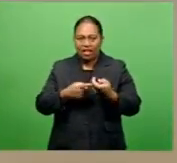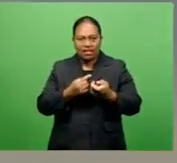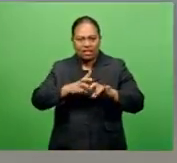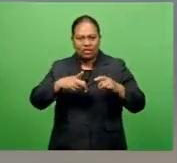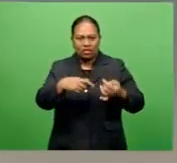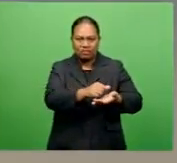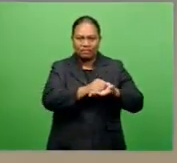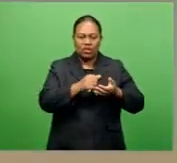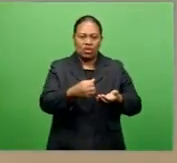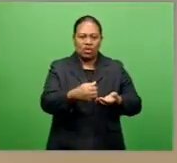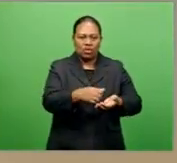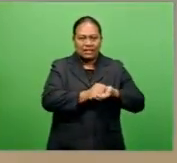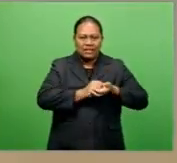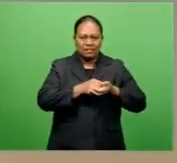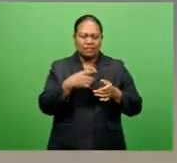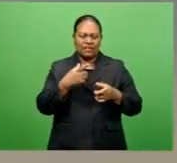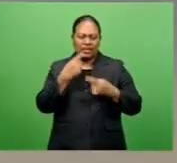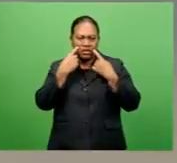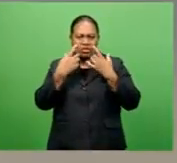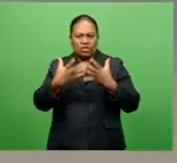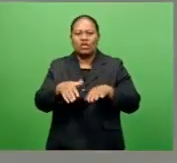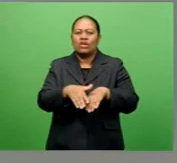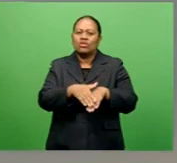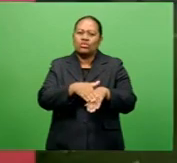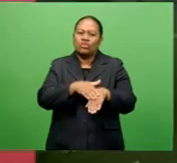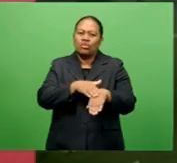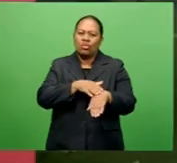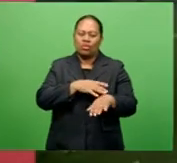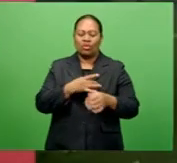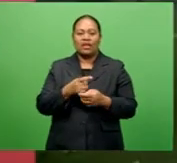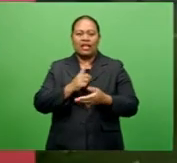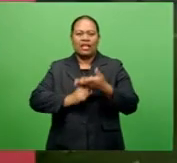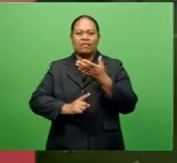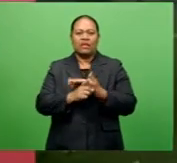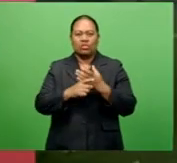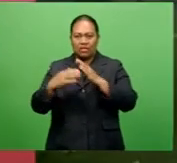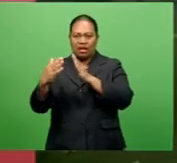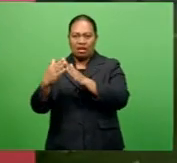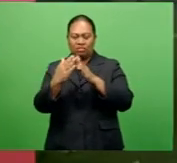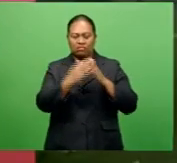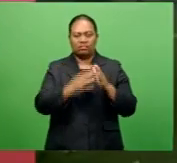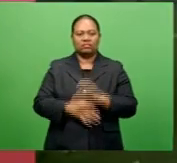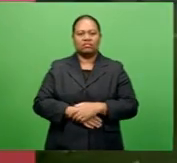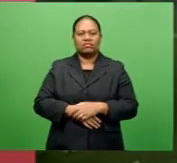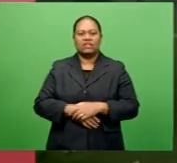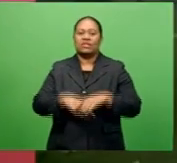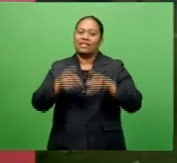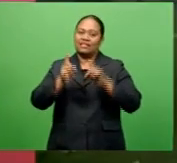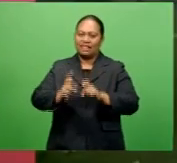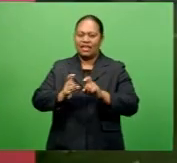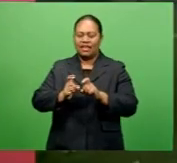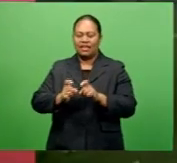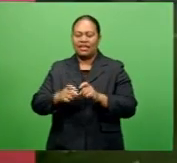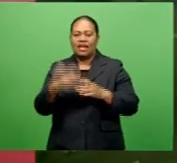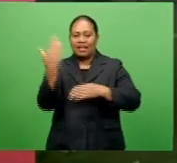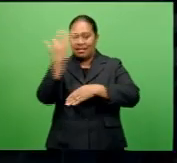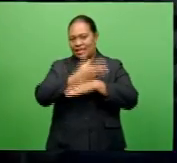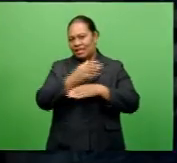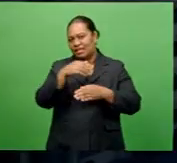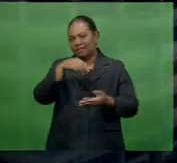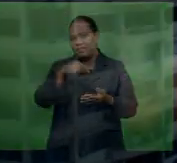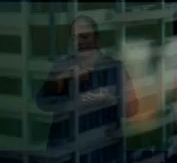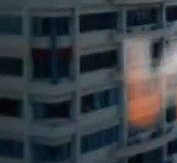that all villagers are safe when we are slowly moving back to our respective houses after spending the night at the evacuation centers.